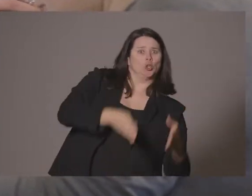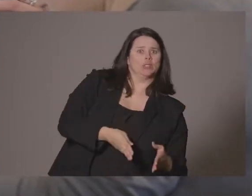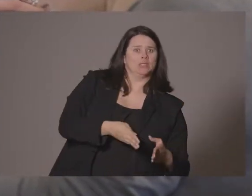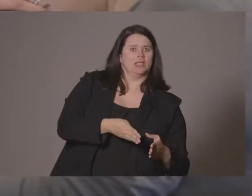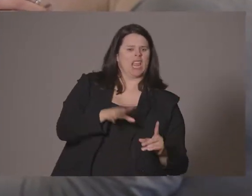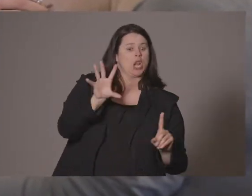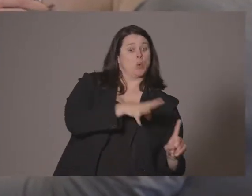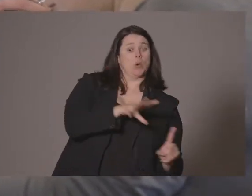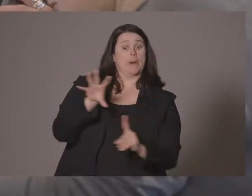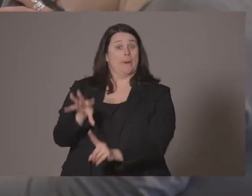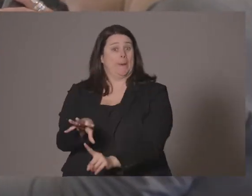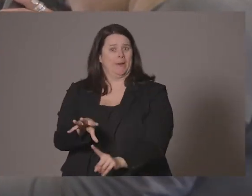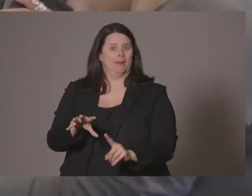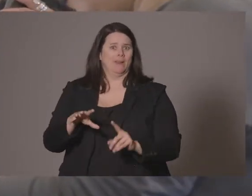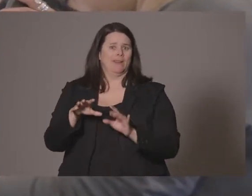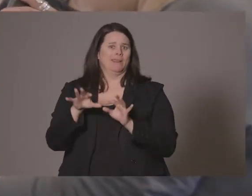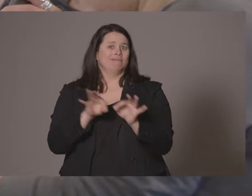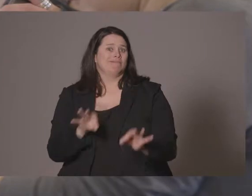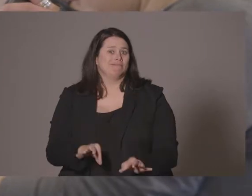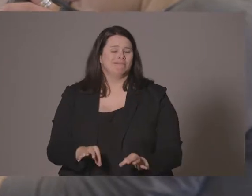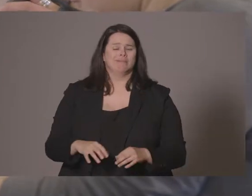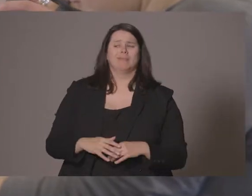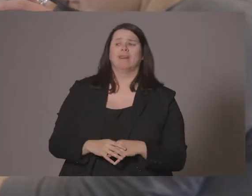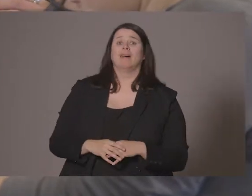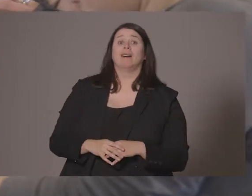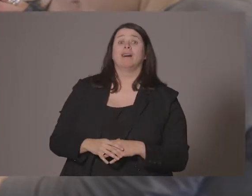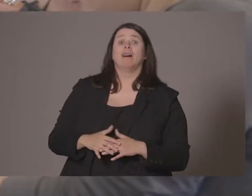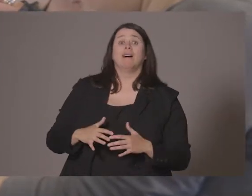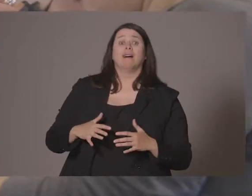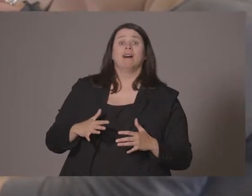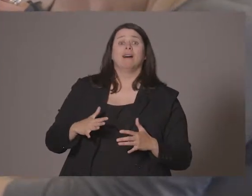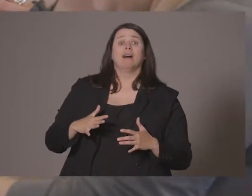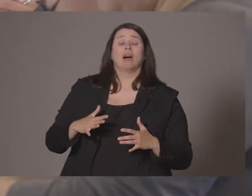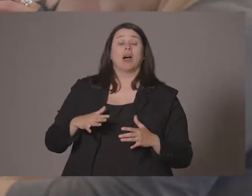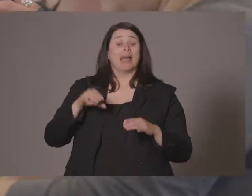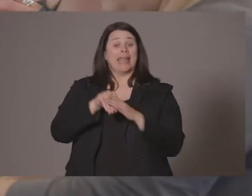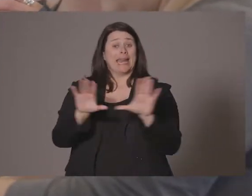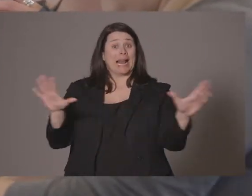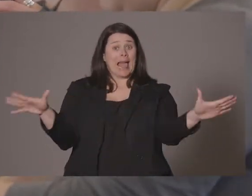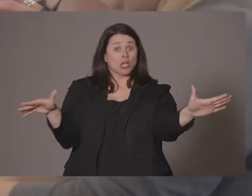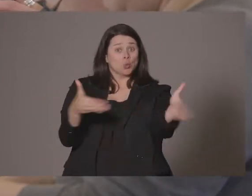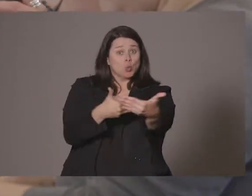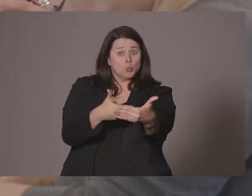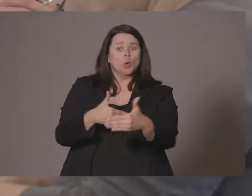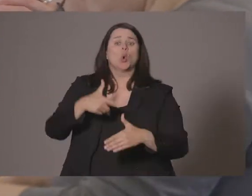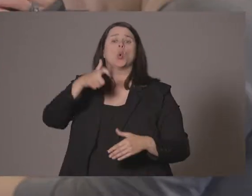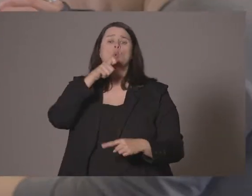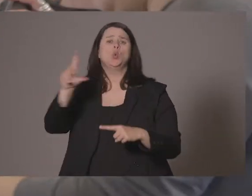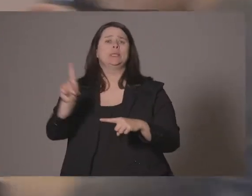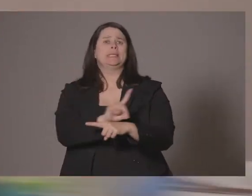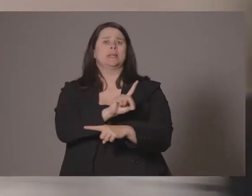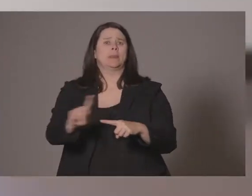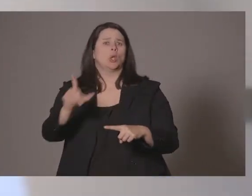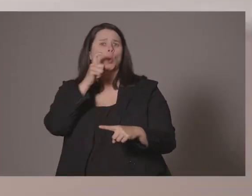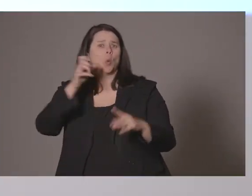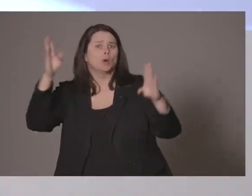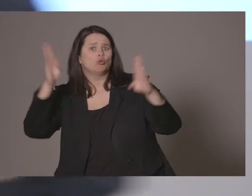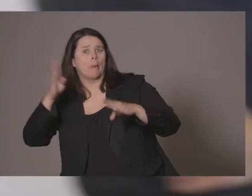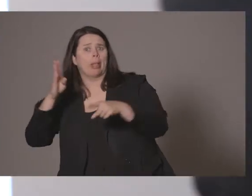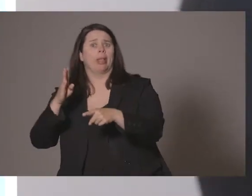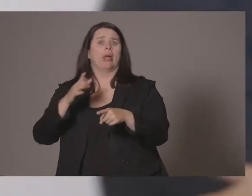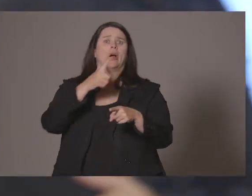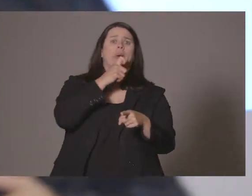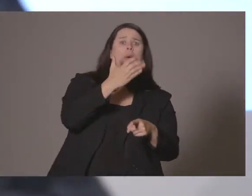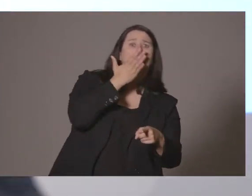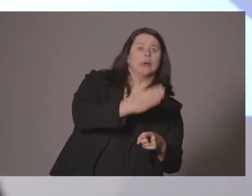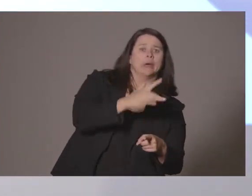and excluded in the classroom and like who is disciplined and how. Yeah, who